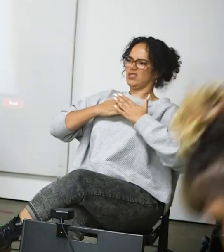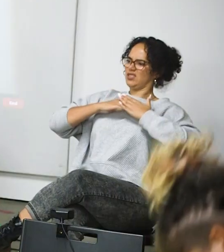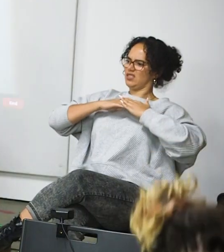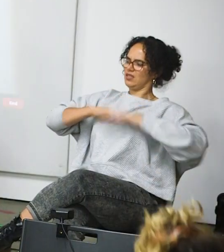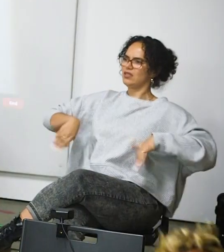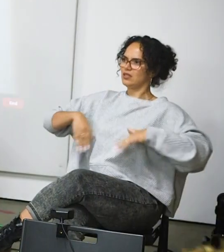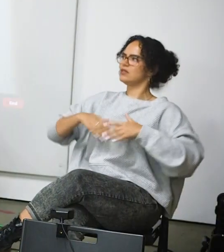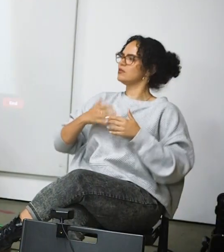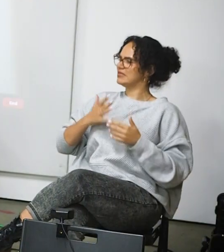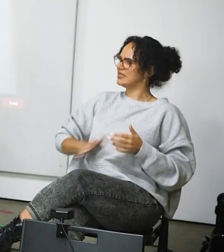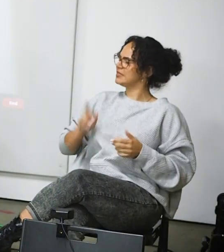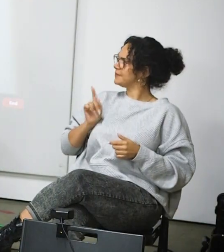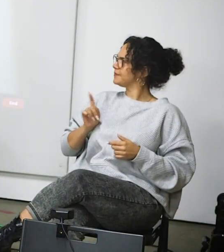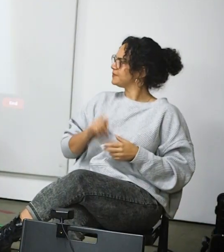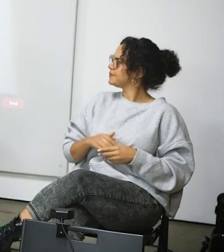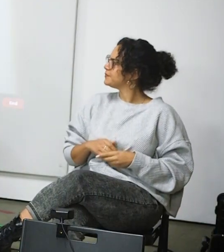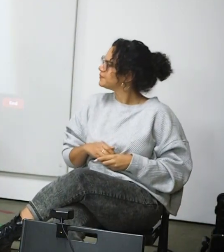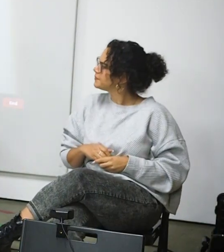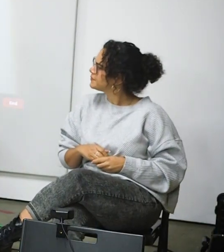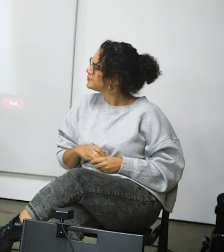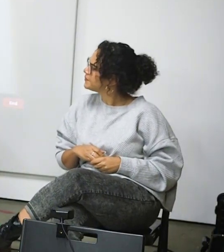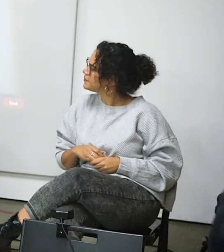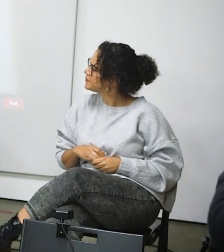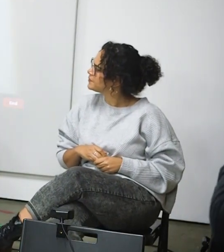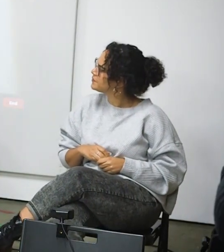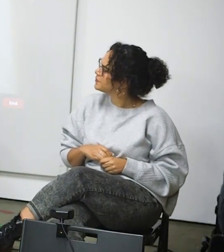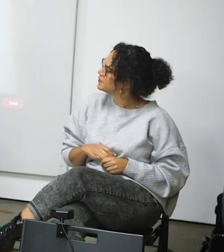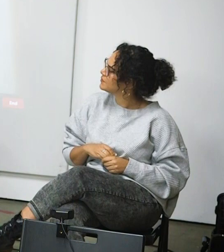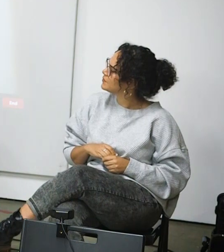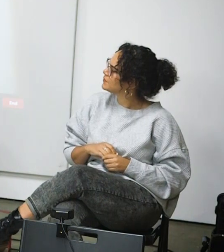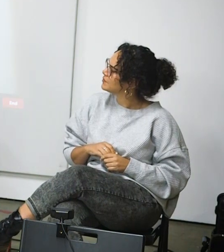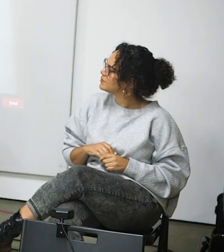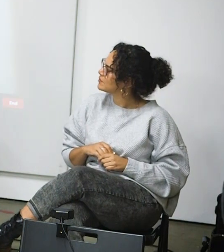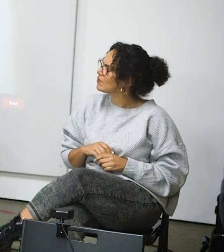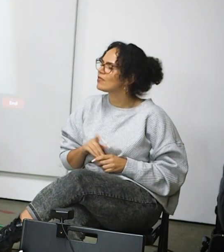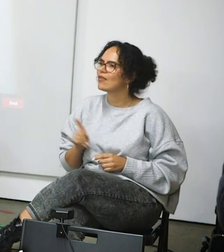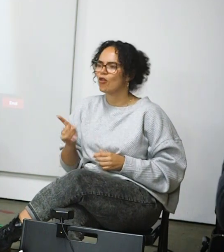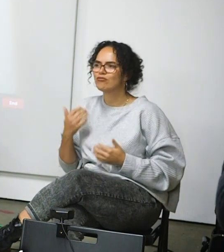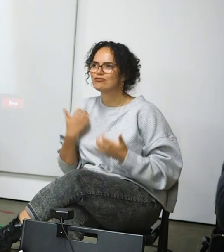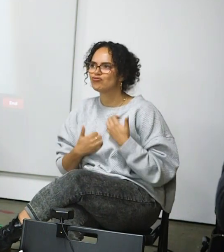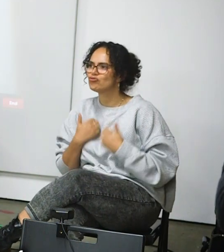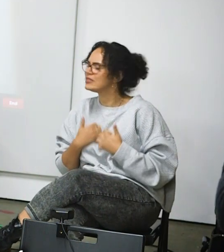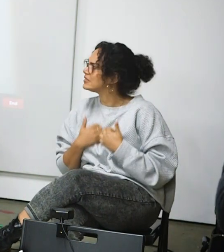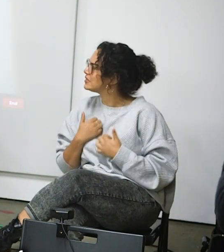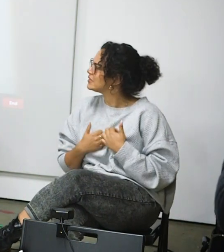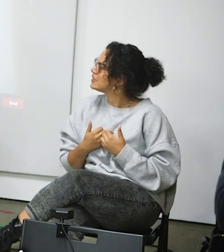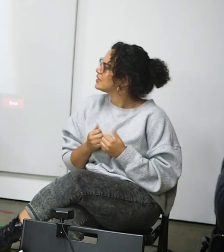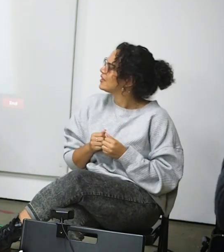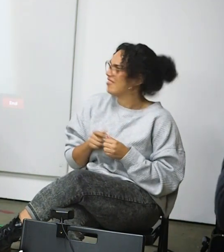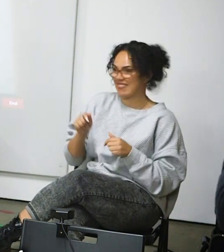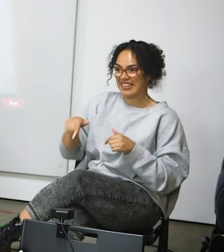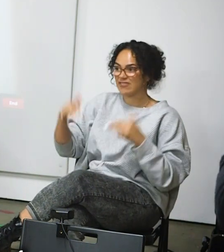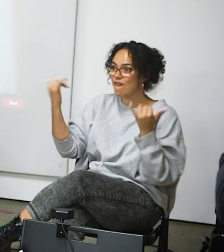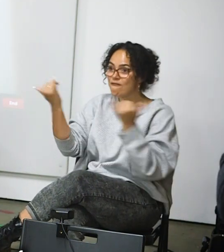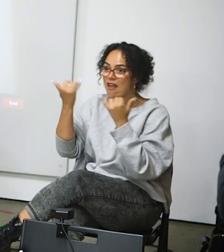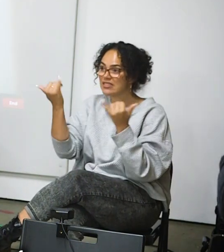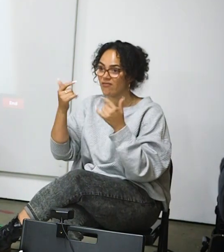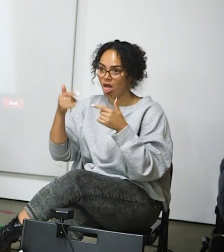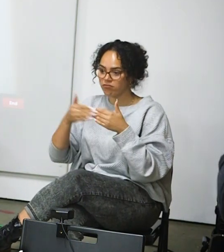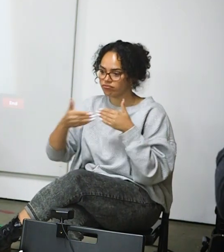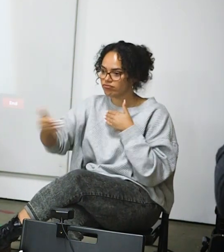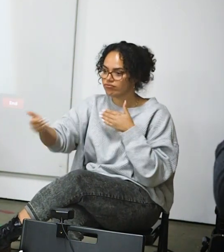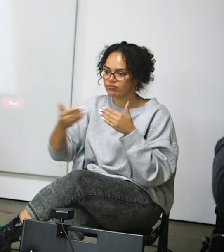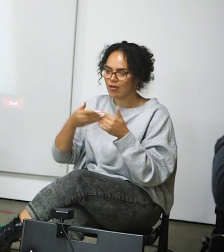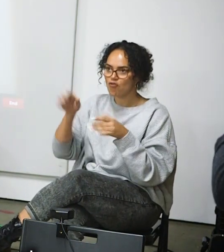Yeah. No, I totally agree. That's really interesting about this idea of scales of thinking and context. And I guess the whole festival is this idea of rehearsing freedom so that